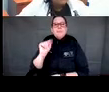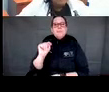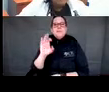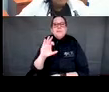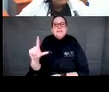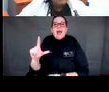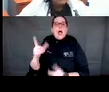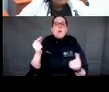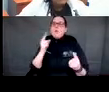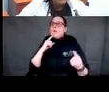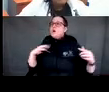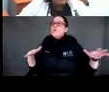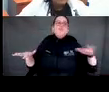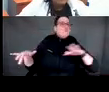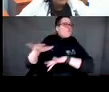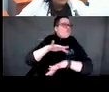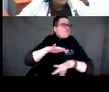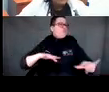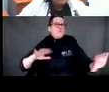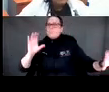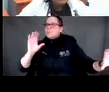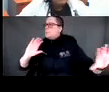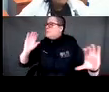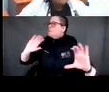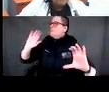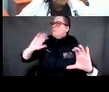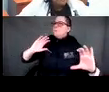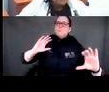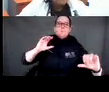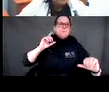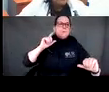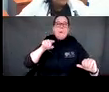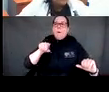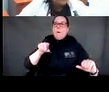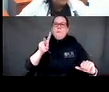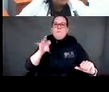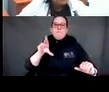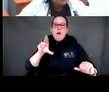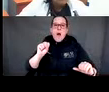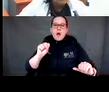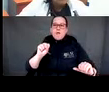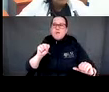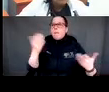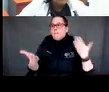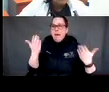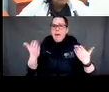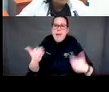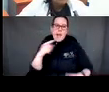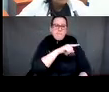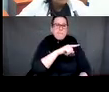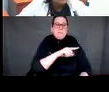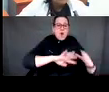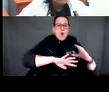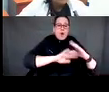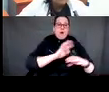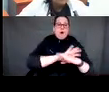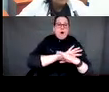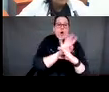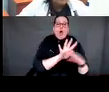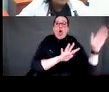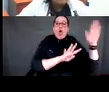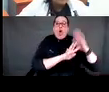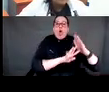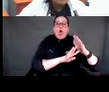to find any virus that might have escaped this particular part of the immune response. So if a virus